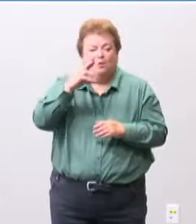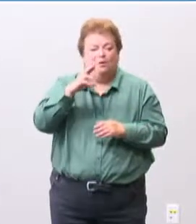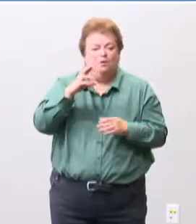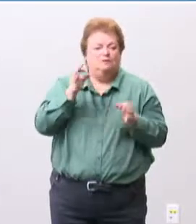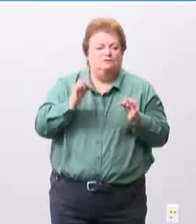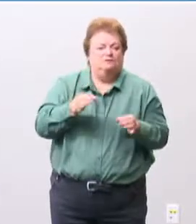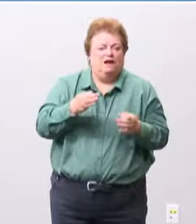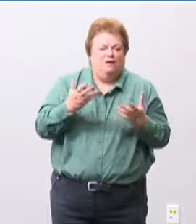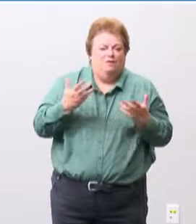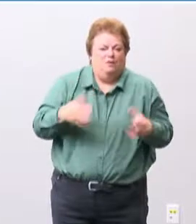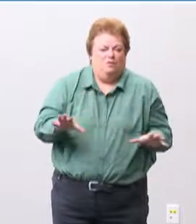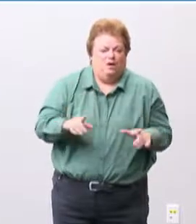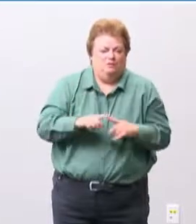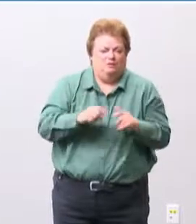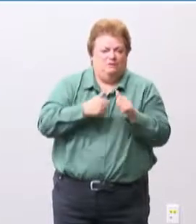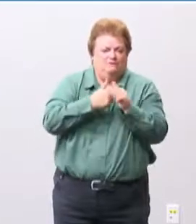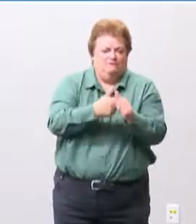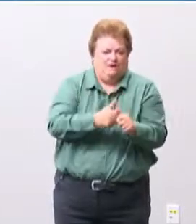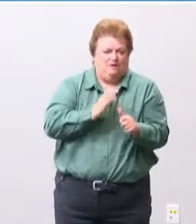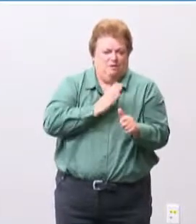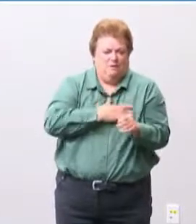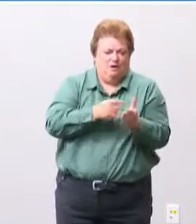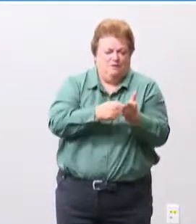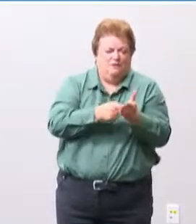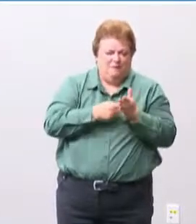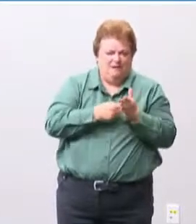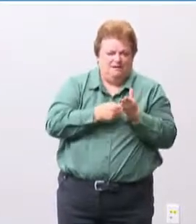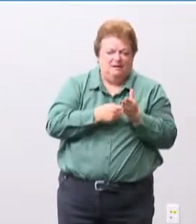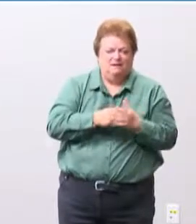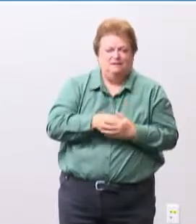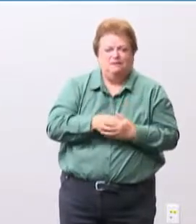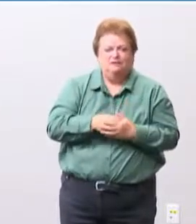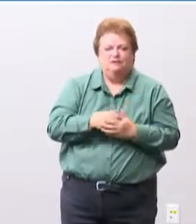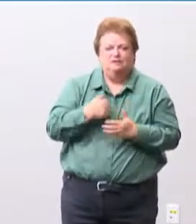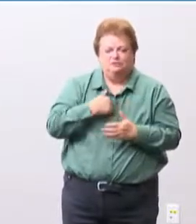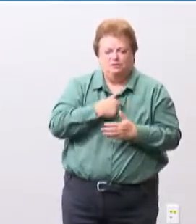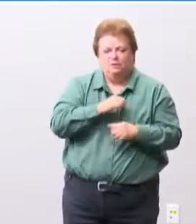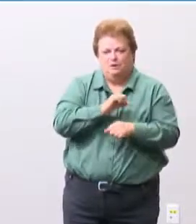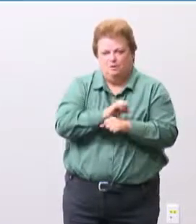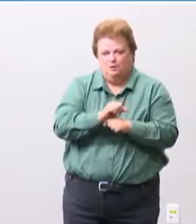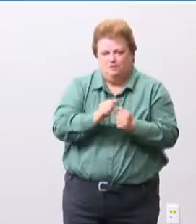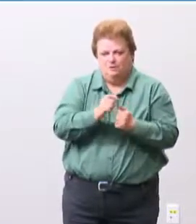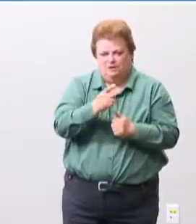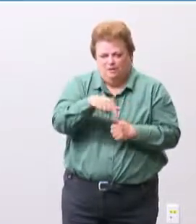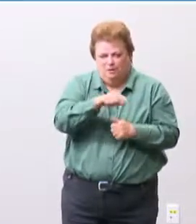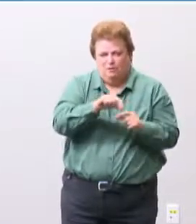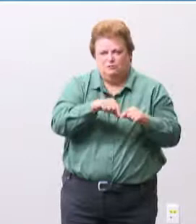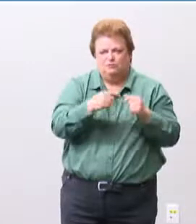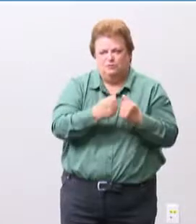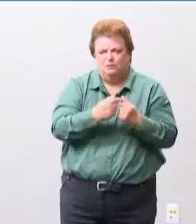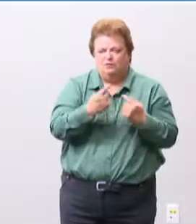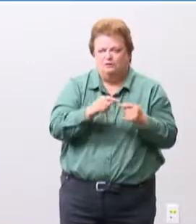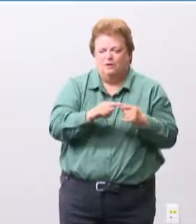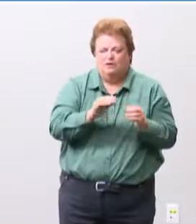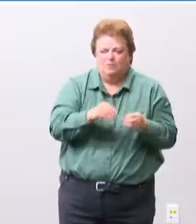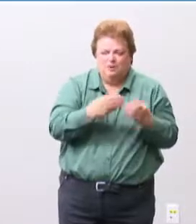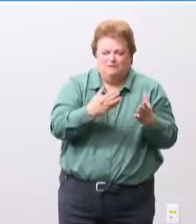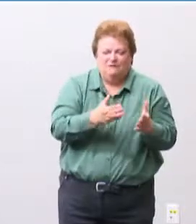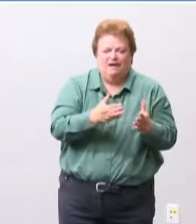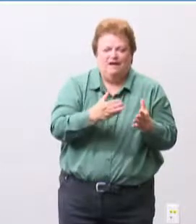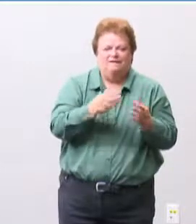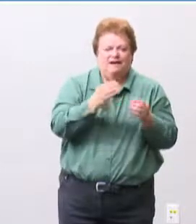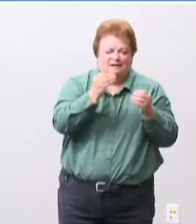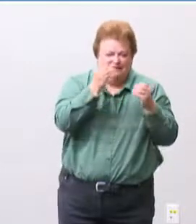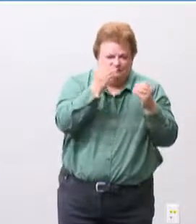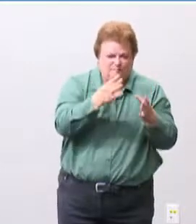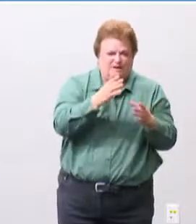follow the mandate. And so then we work with those groups and try to provide information and